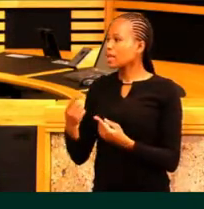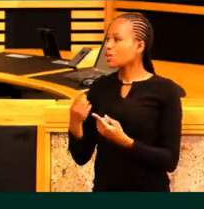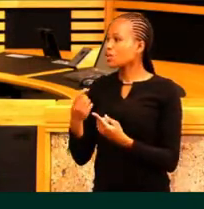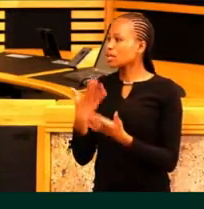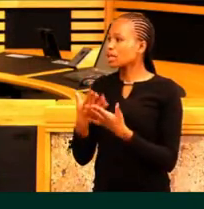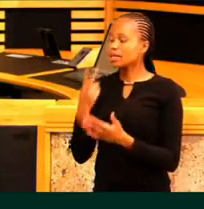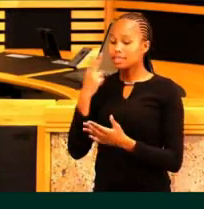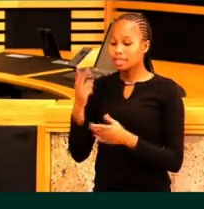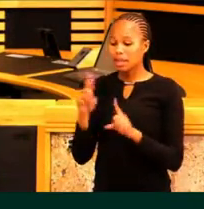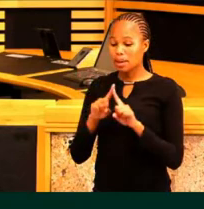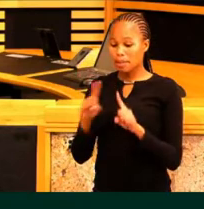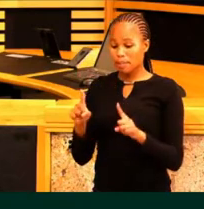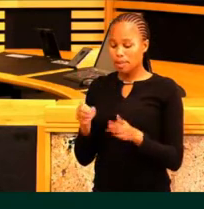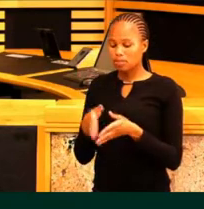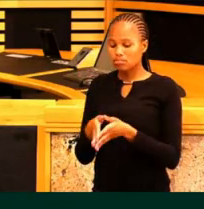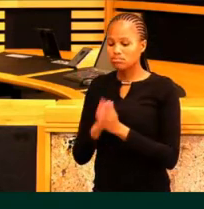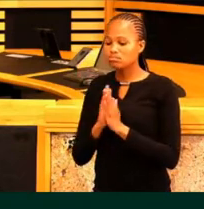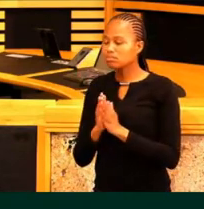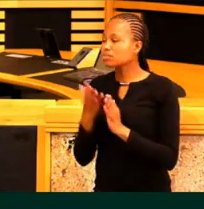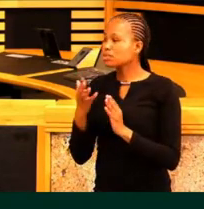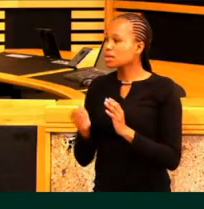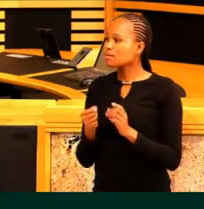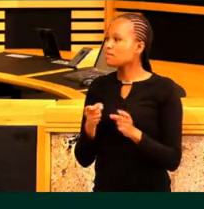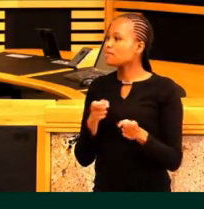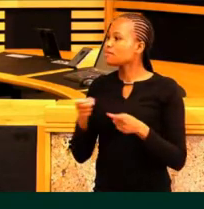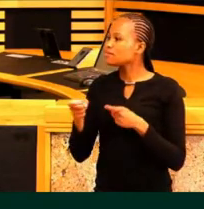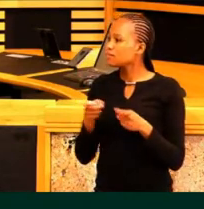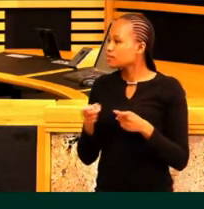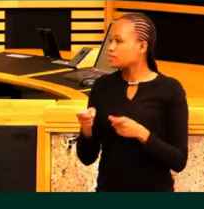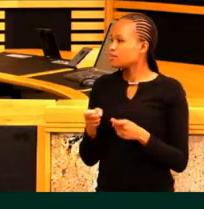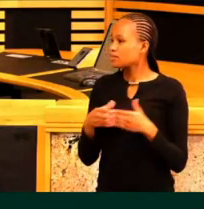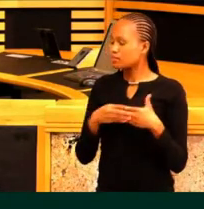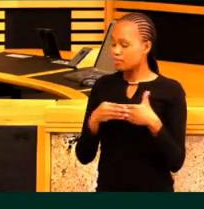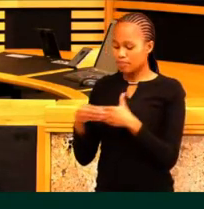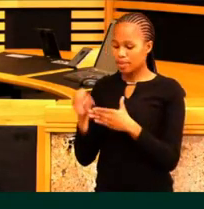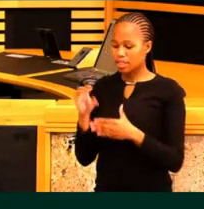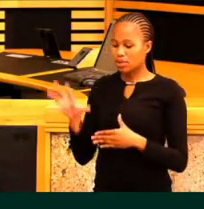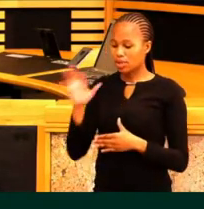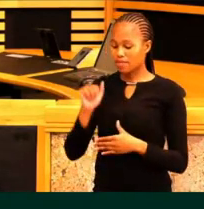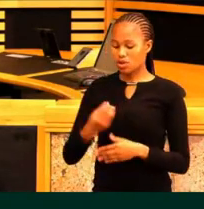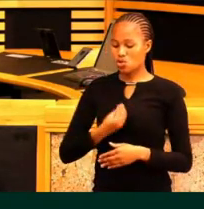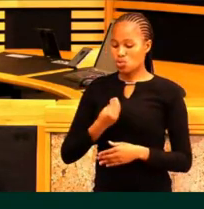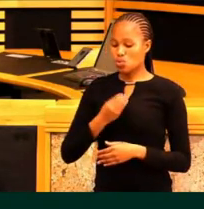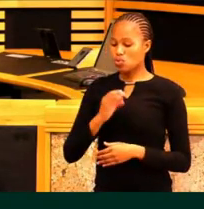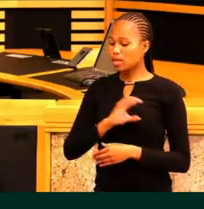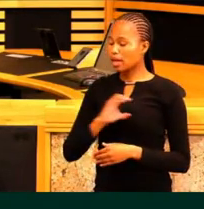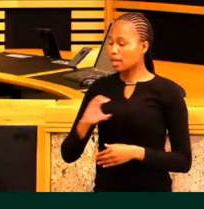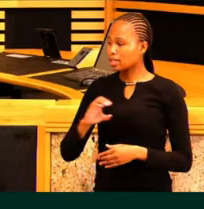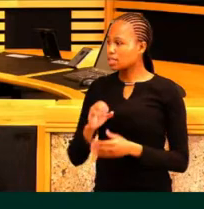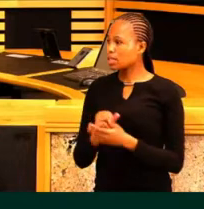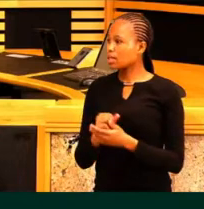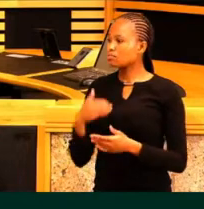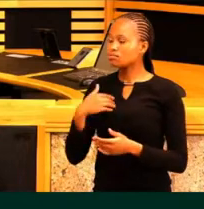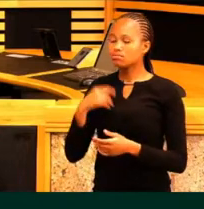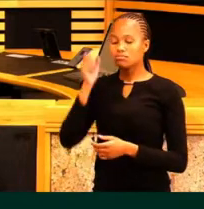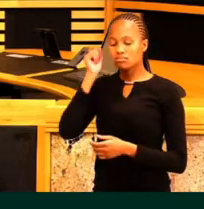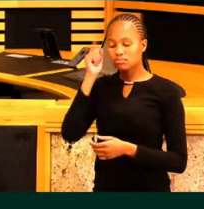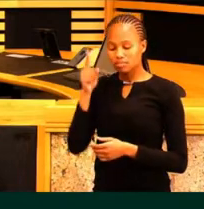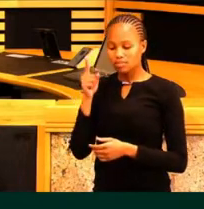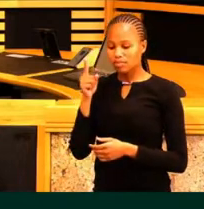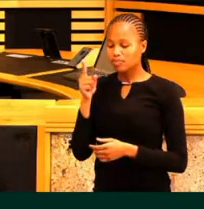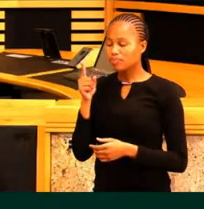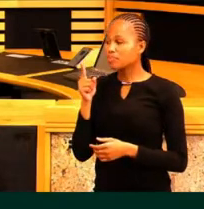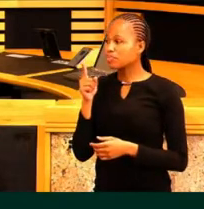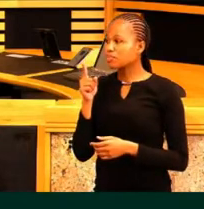particularly the request to have Chief directorate led by the South African youth Council it is essential to understand the